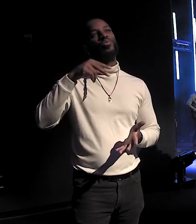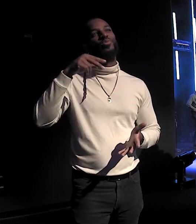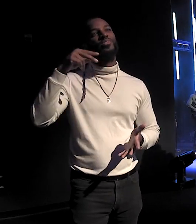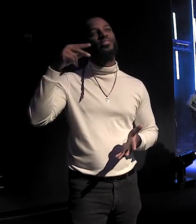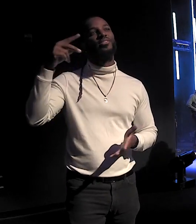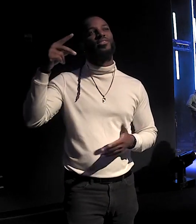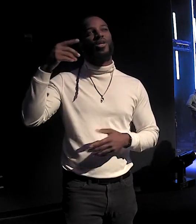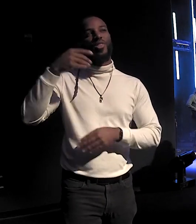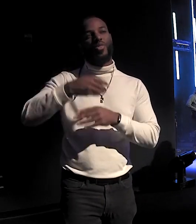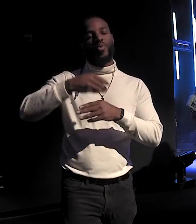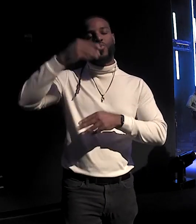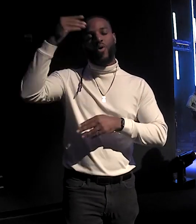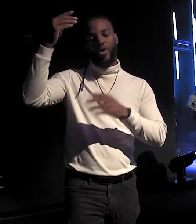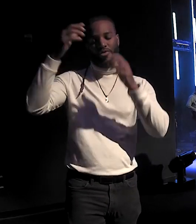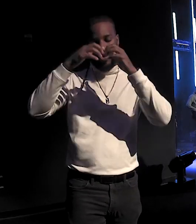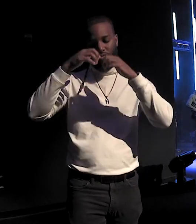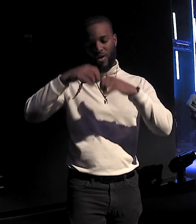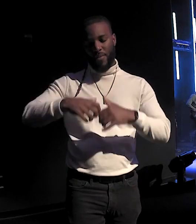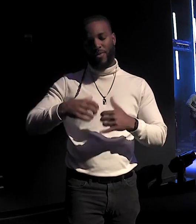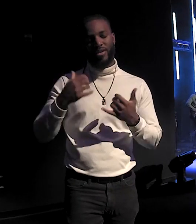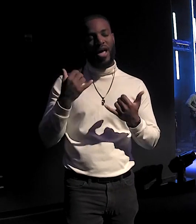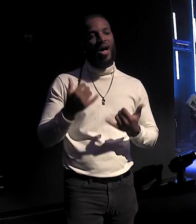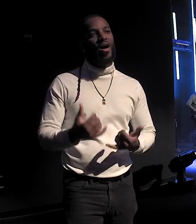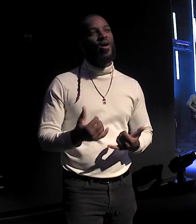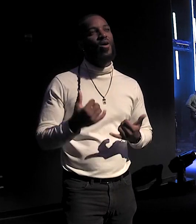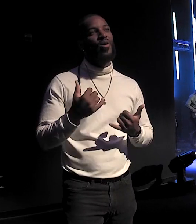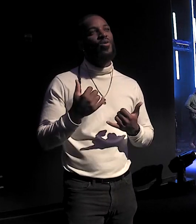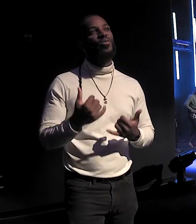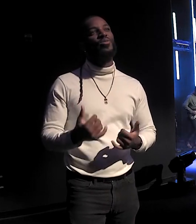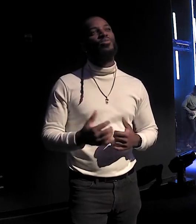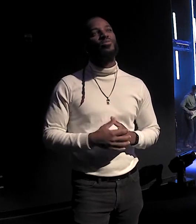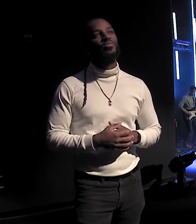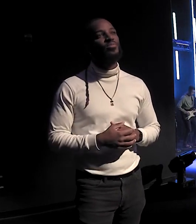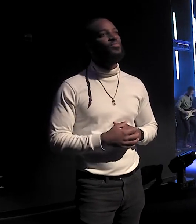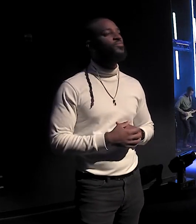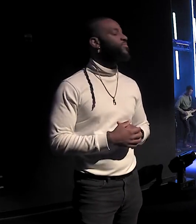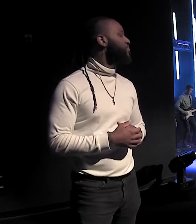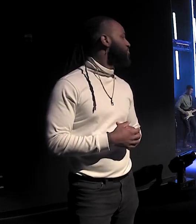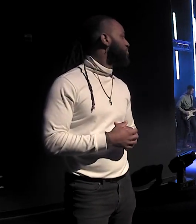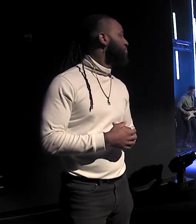he rose. Oh, those walls are rotten now.